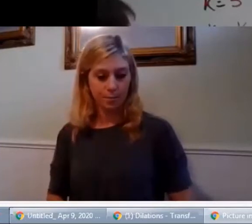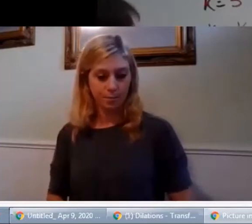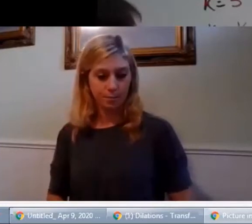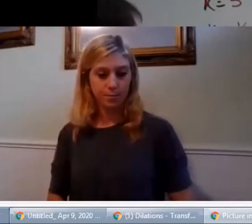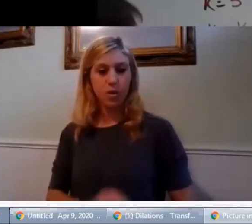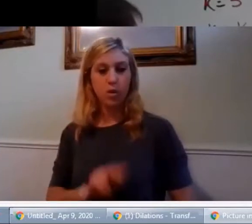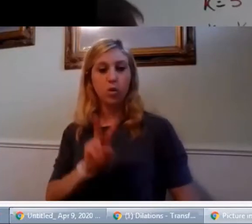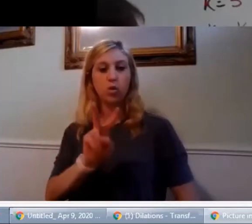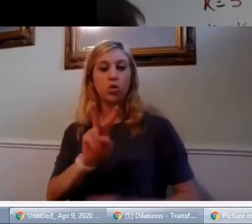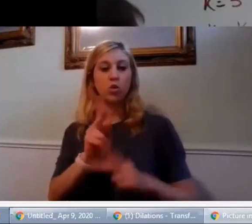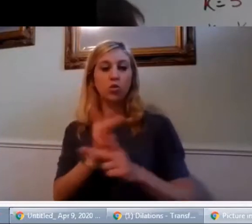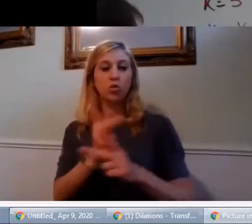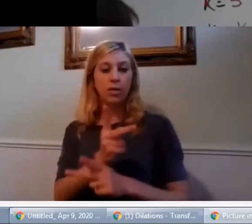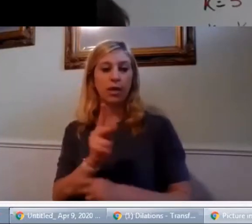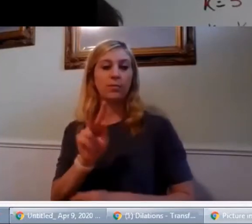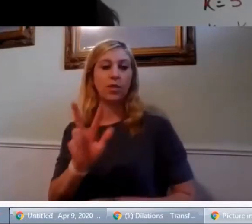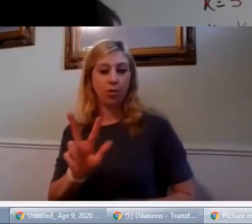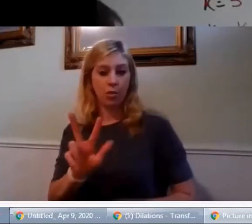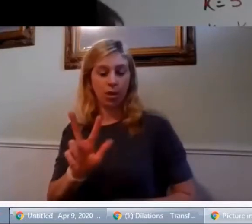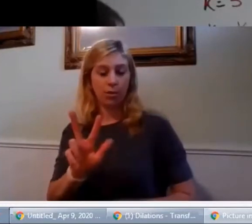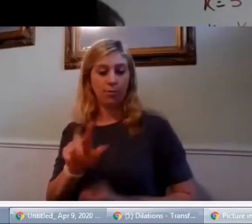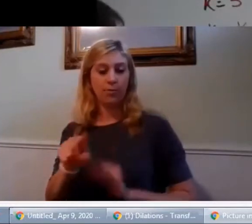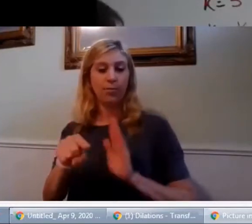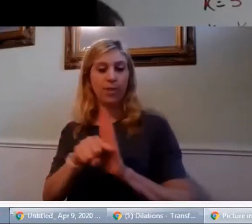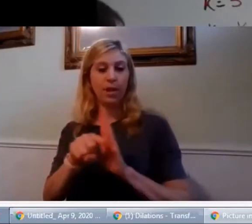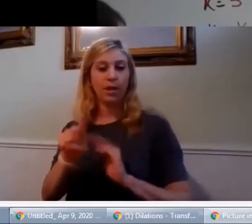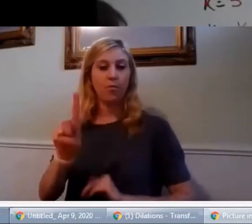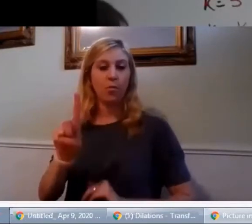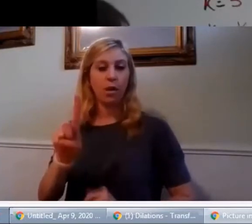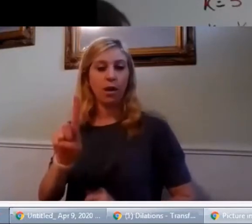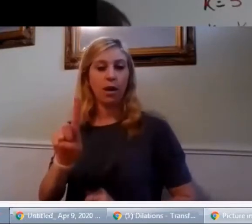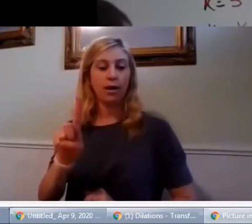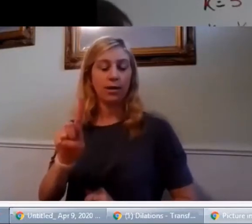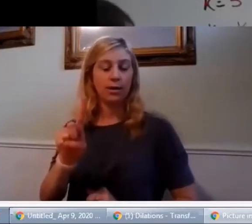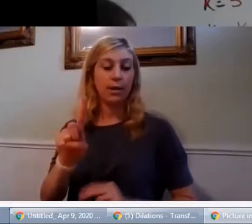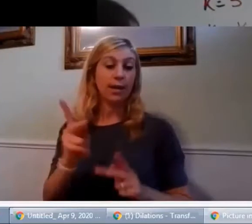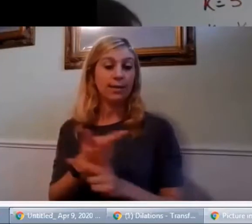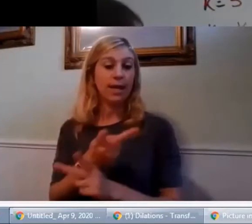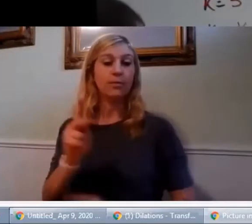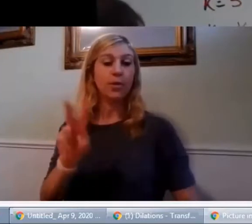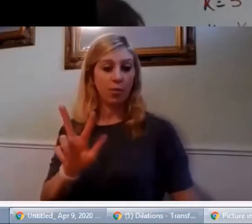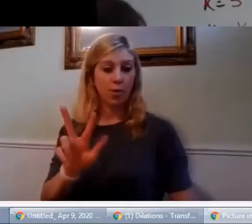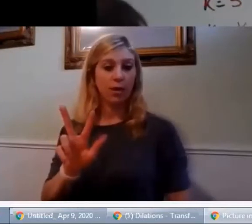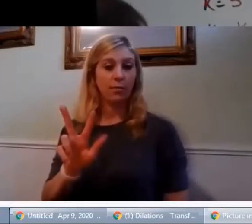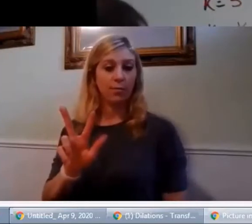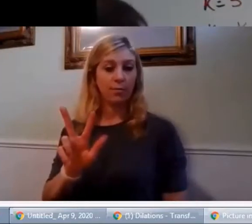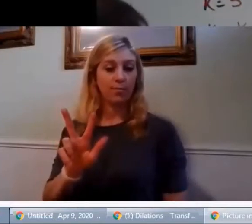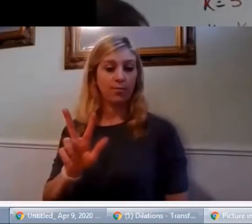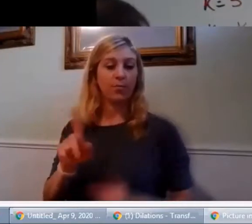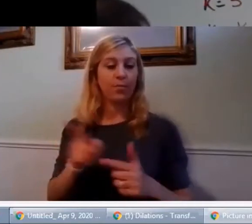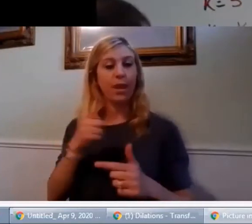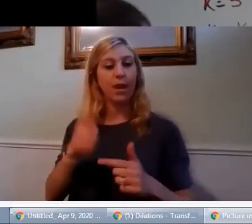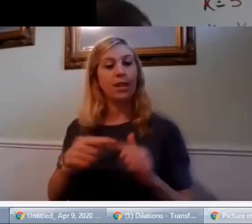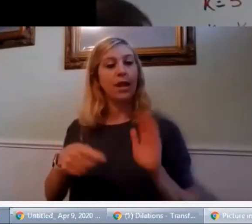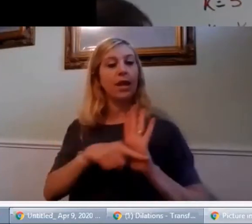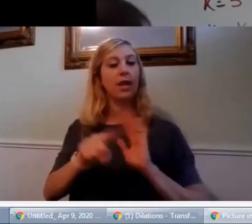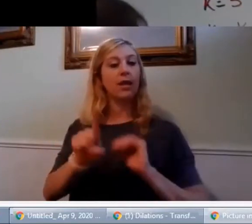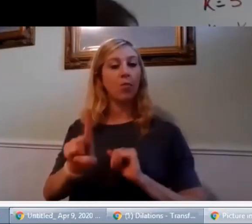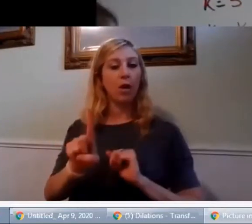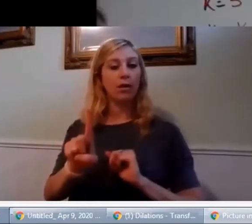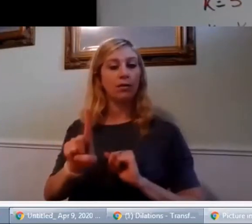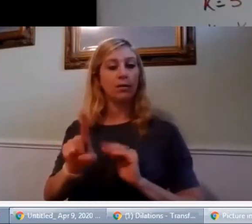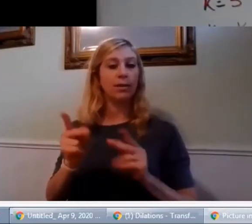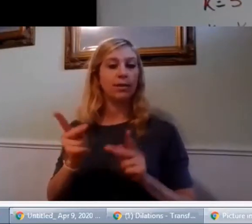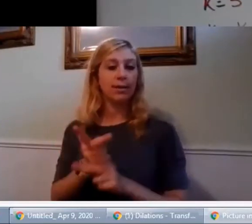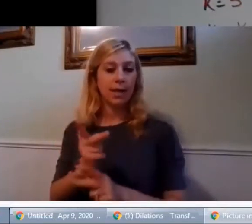-1 times 3. And then -1 times 3 and -1 times